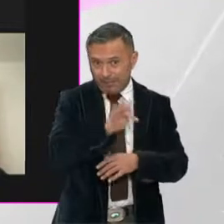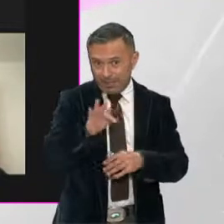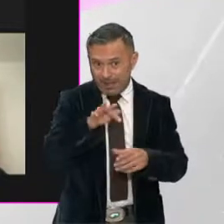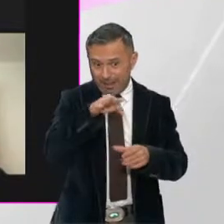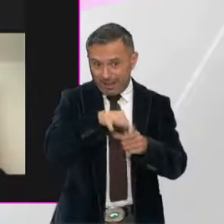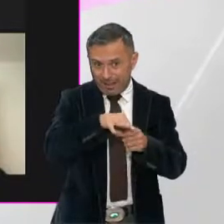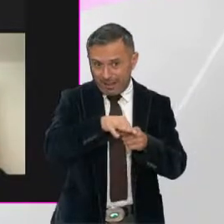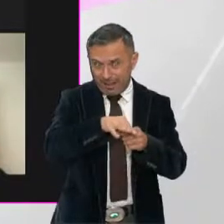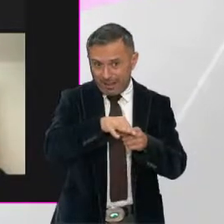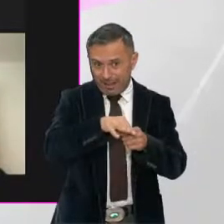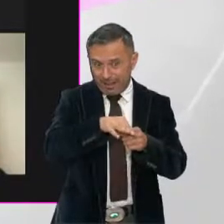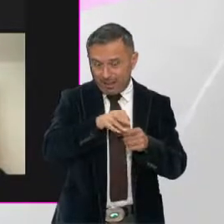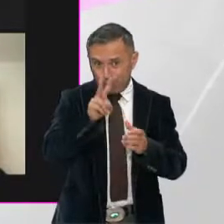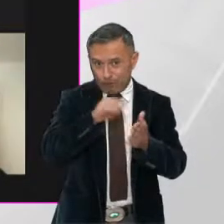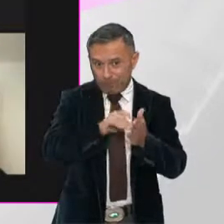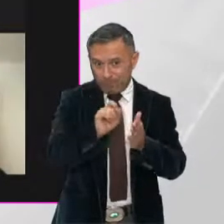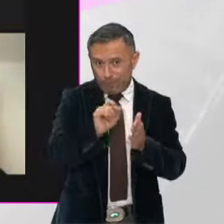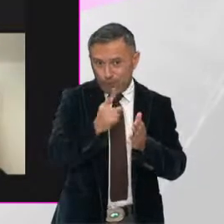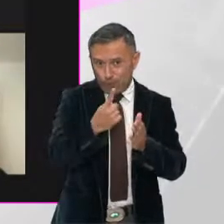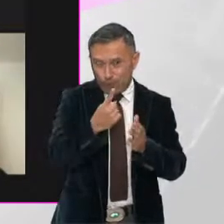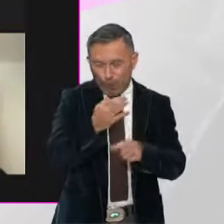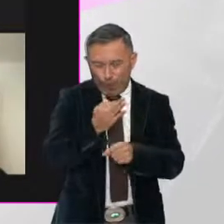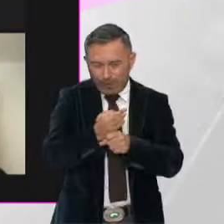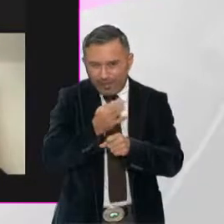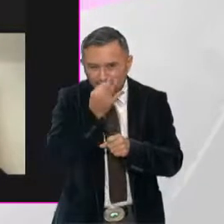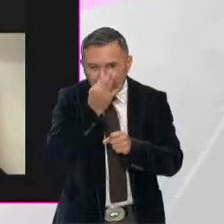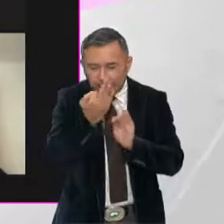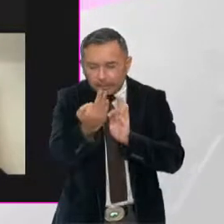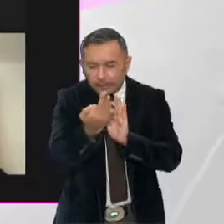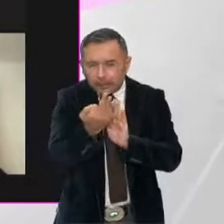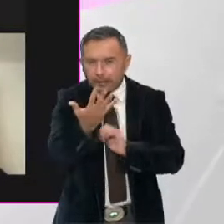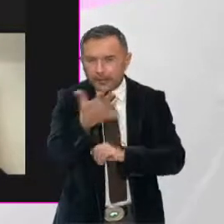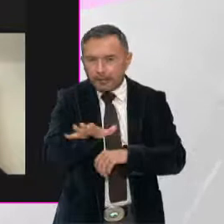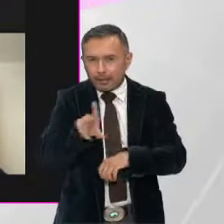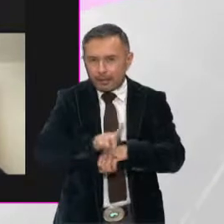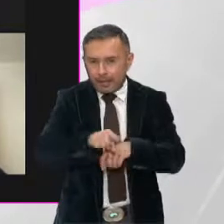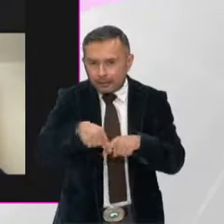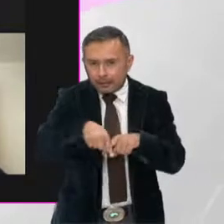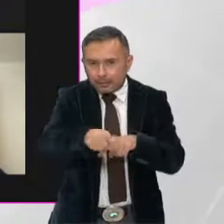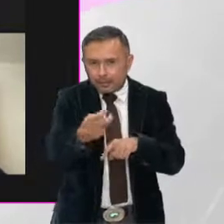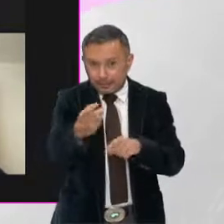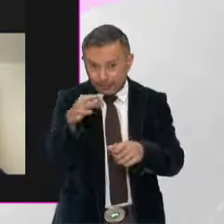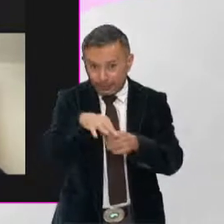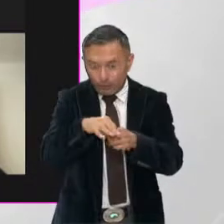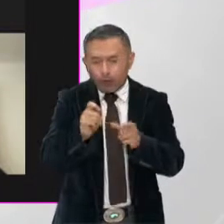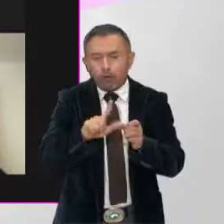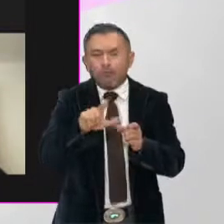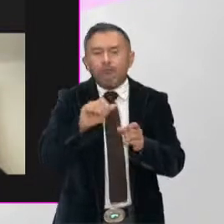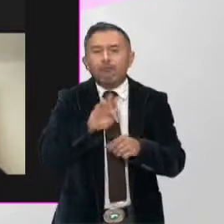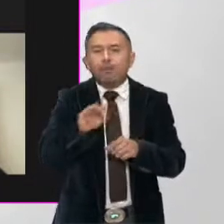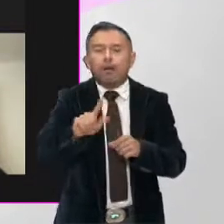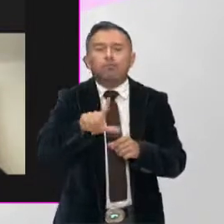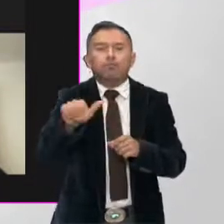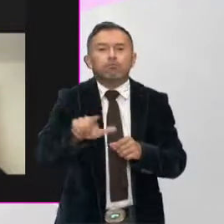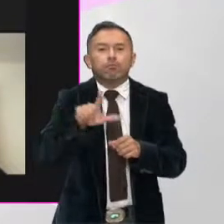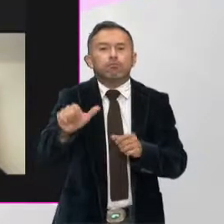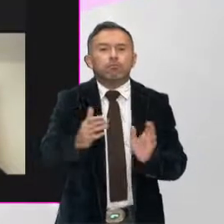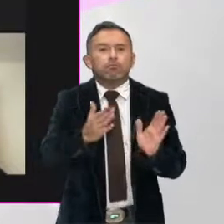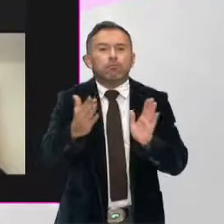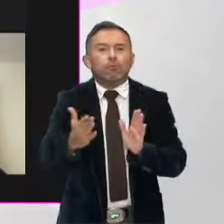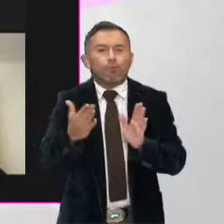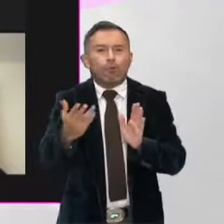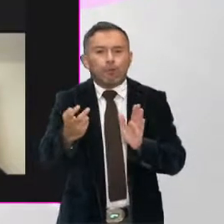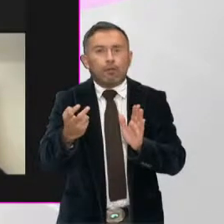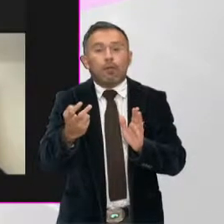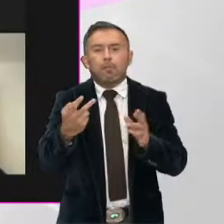postpone the postponed elections in 2021, we will have this within 10 days. So